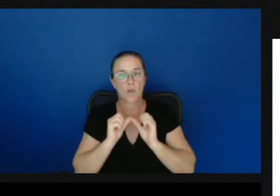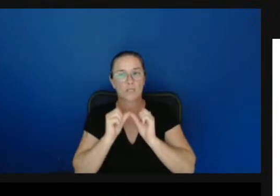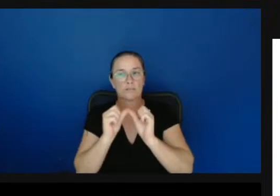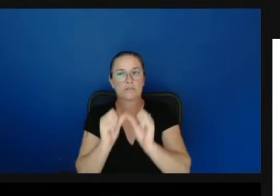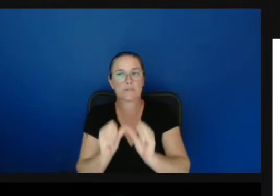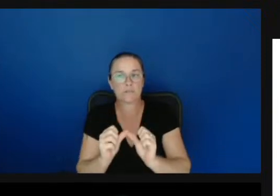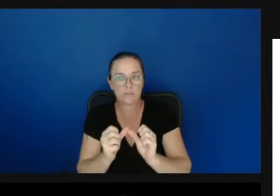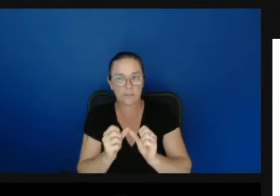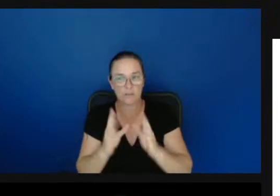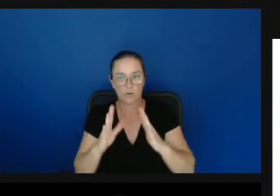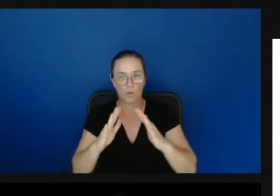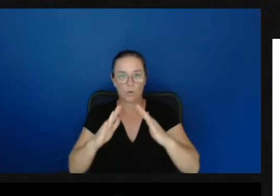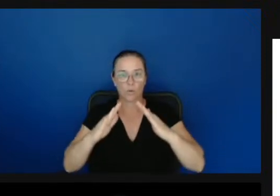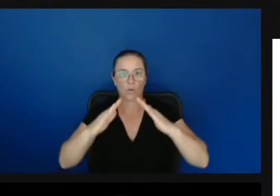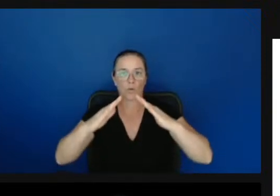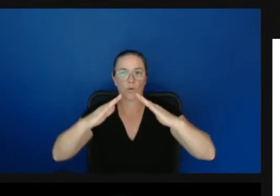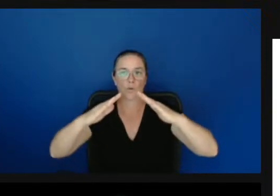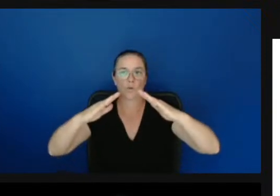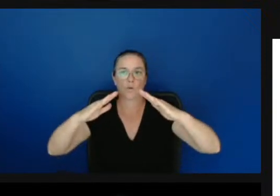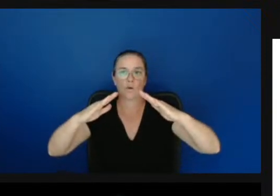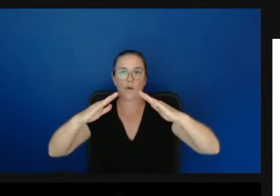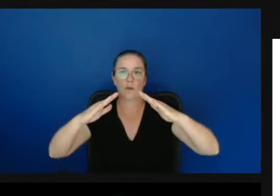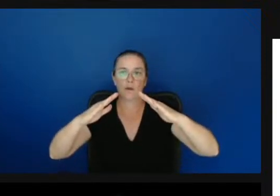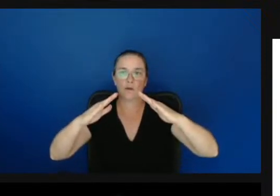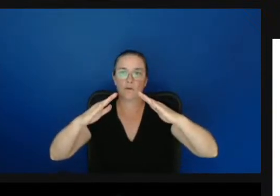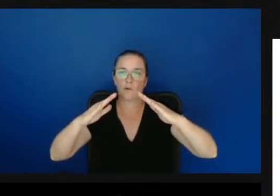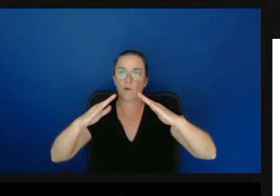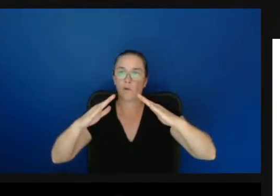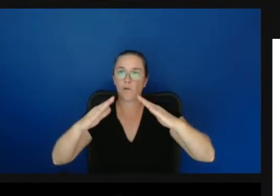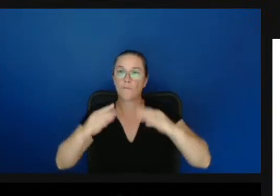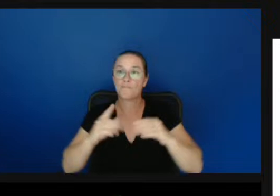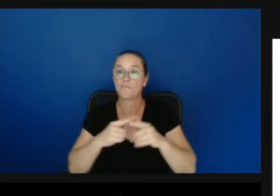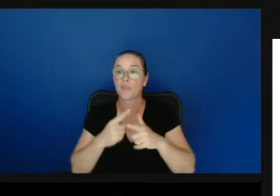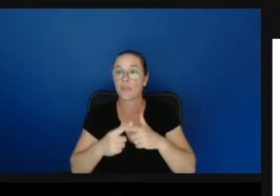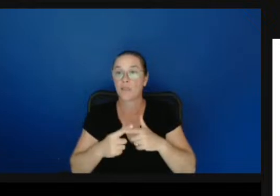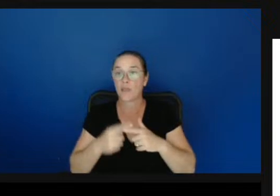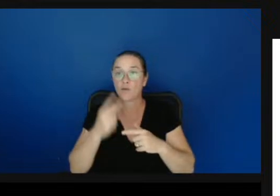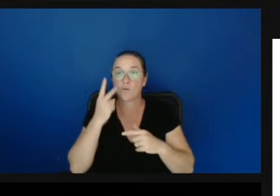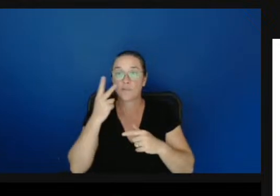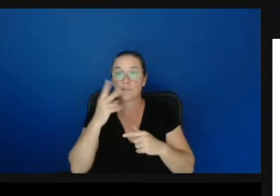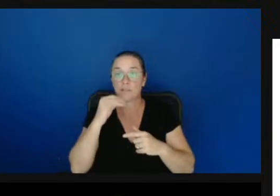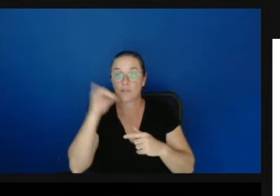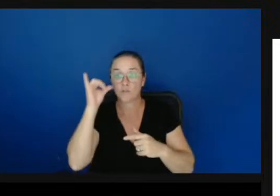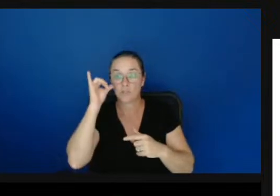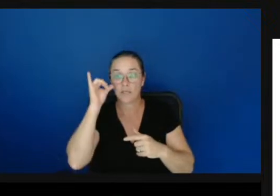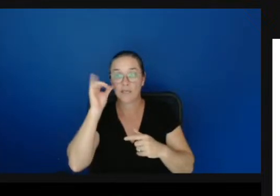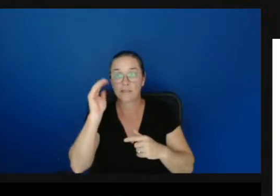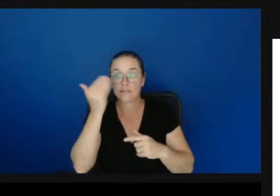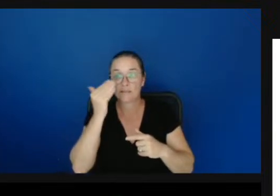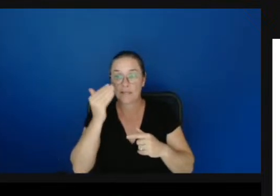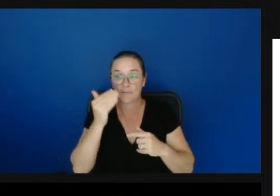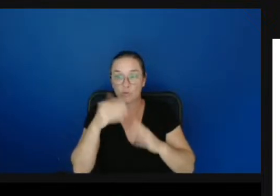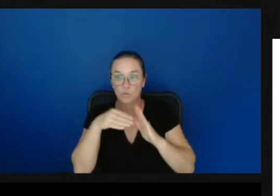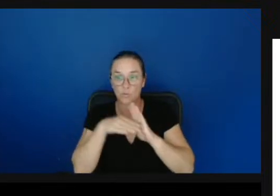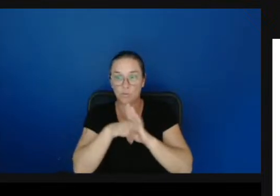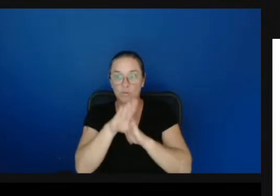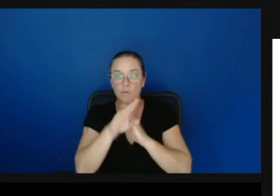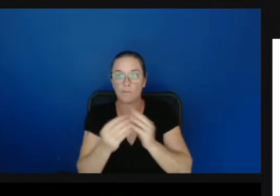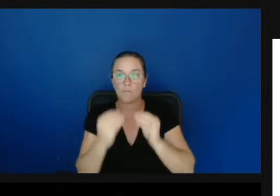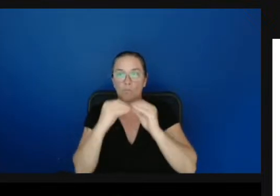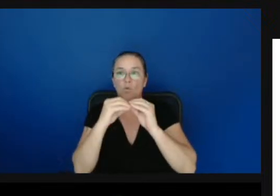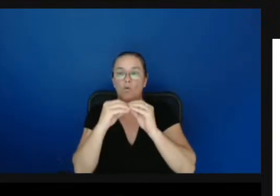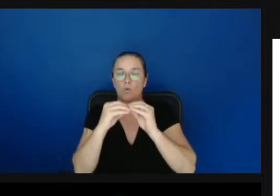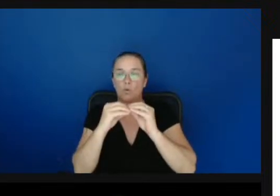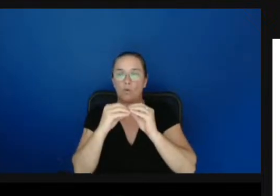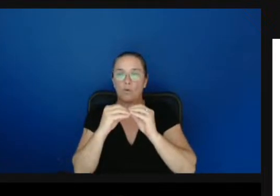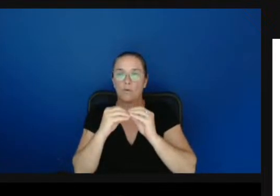increase in tilt at the summit. And further, we see that yesterday it seems to have accelerated a little bit more as well. And so we'll see what comes